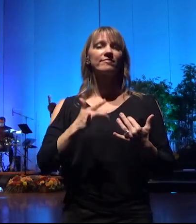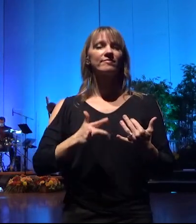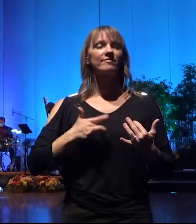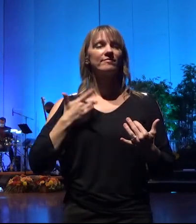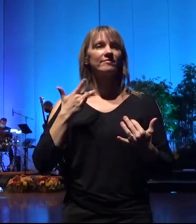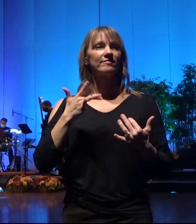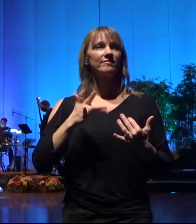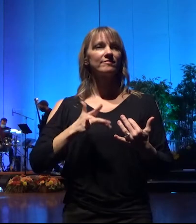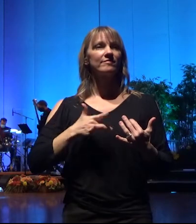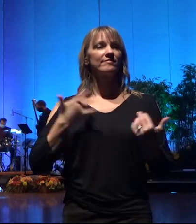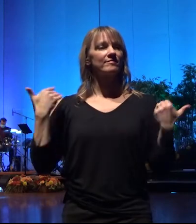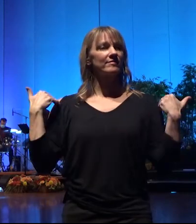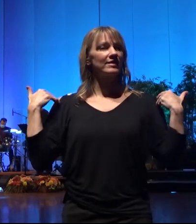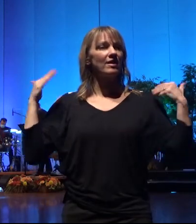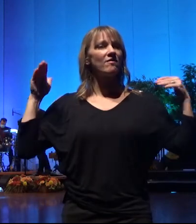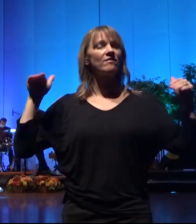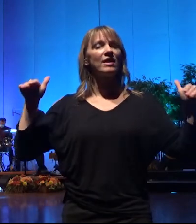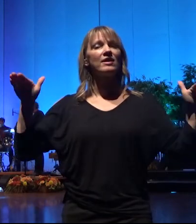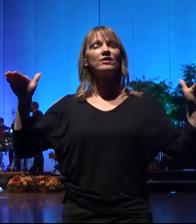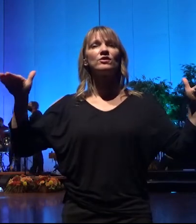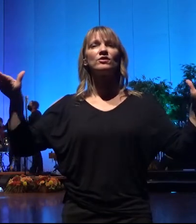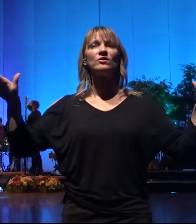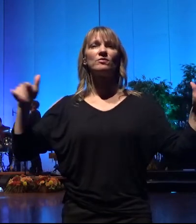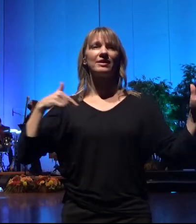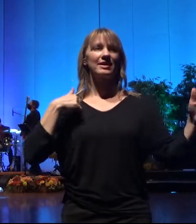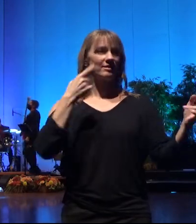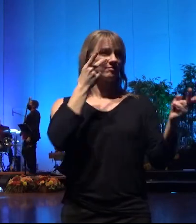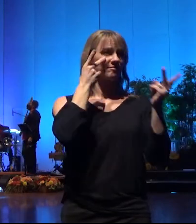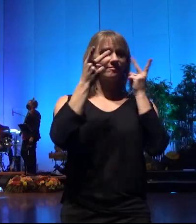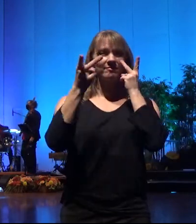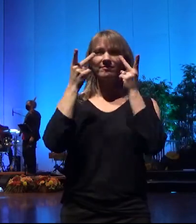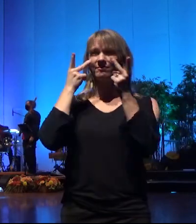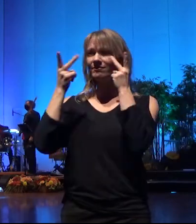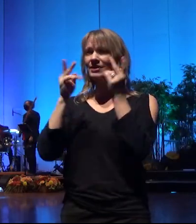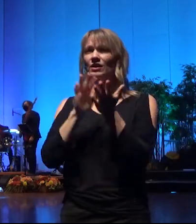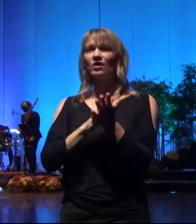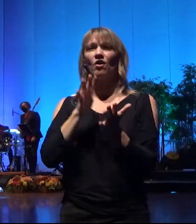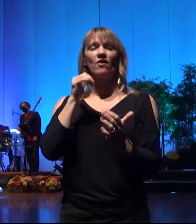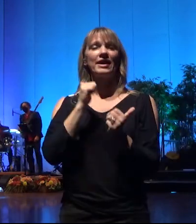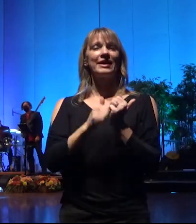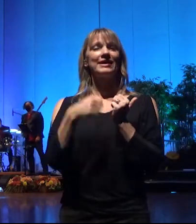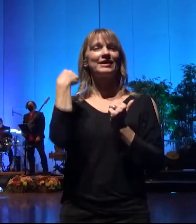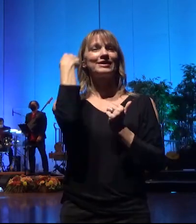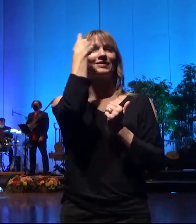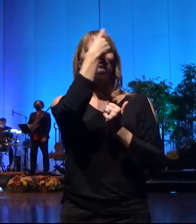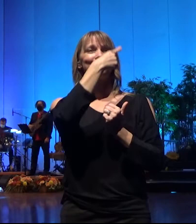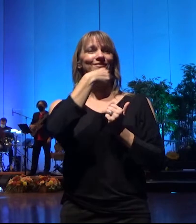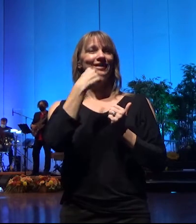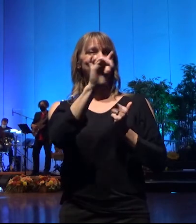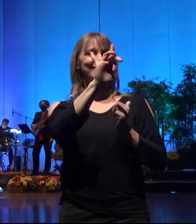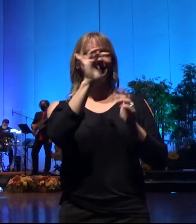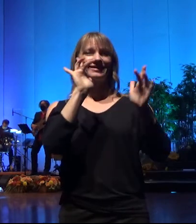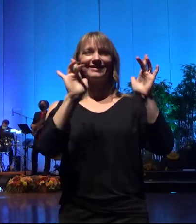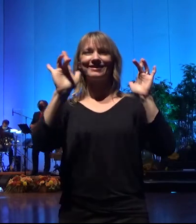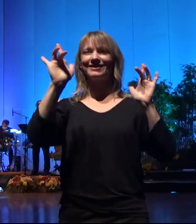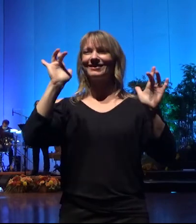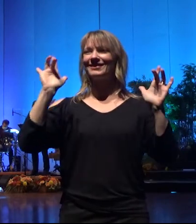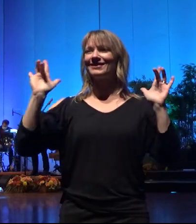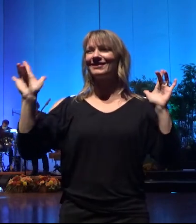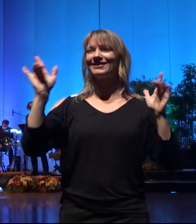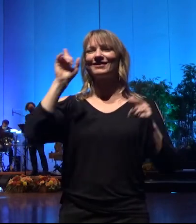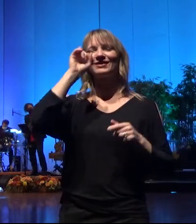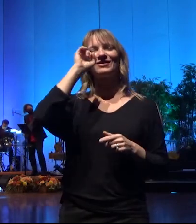grace. I can hear the brush of angel wings. I see glory on